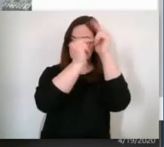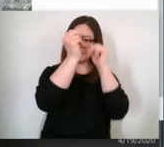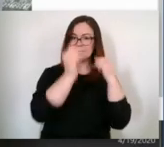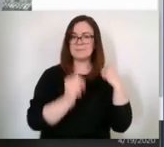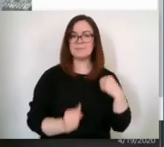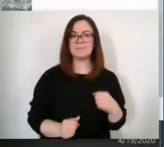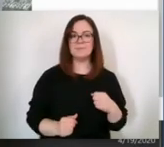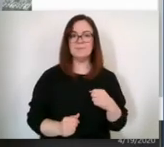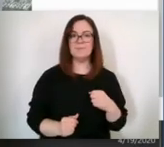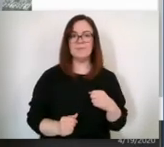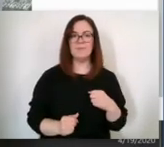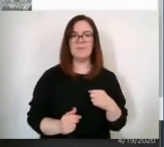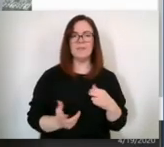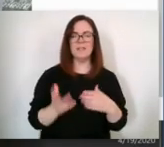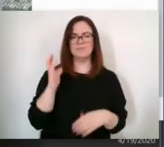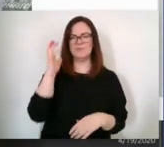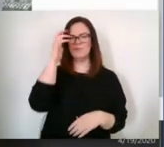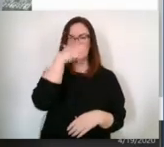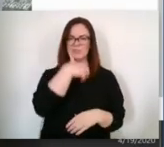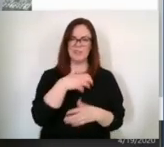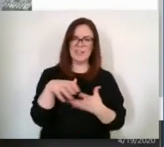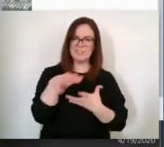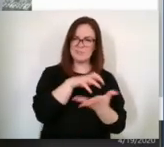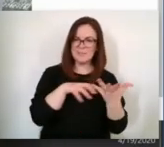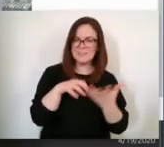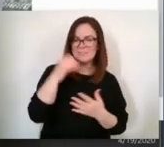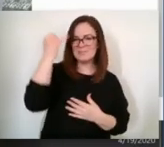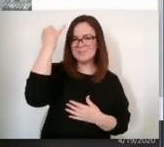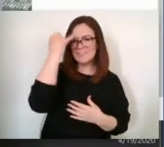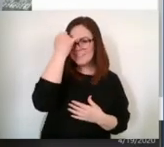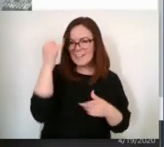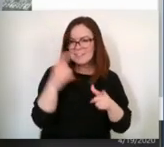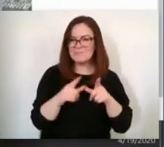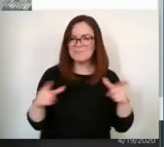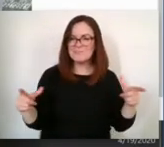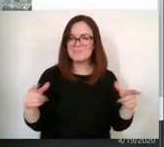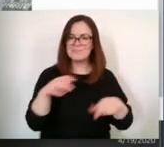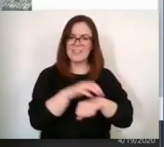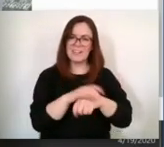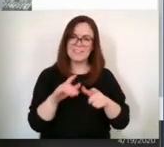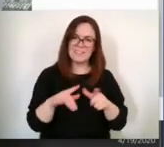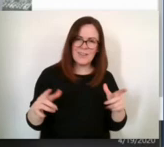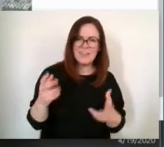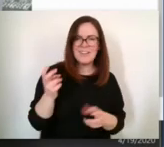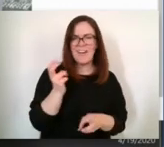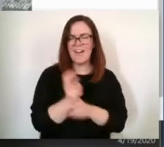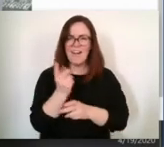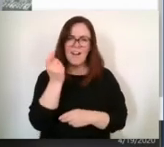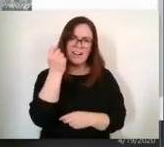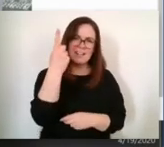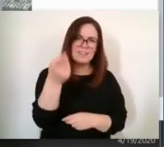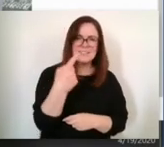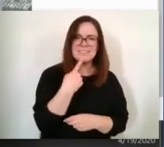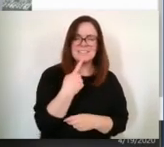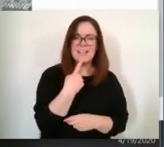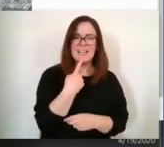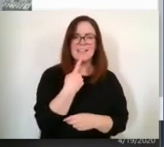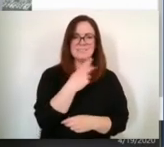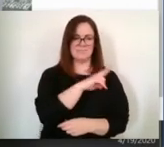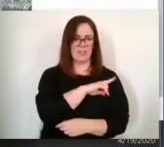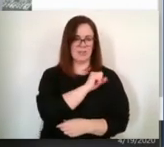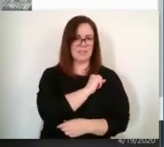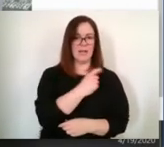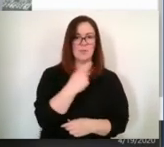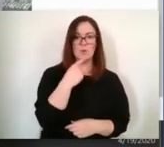In this strange mix of Italian and English that was difficult for all of us to understand, he told us about the